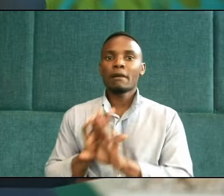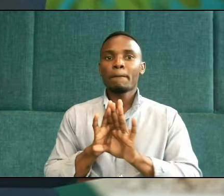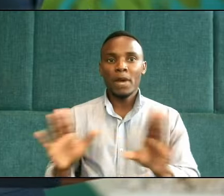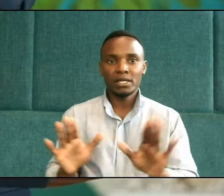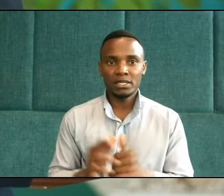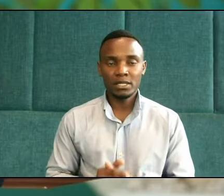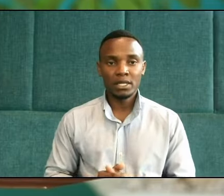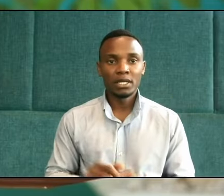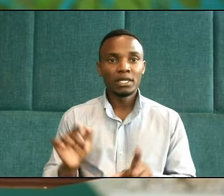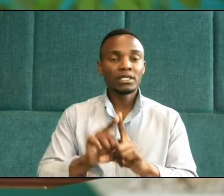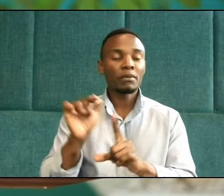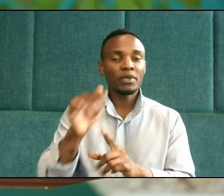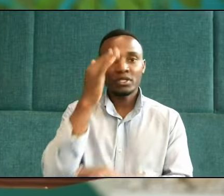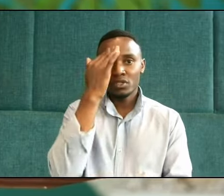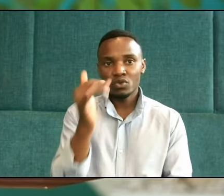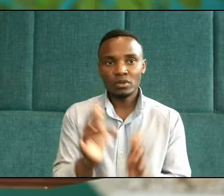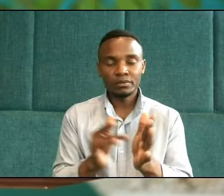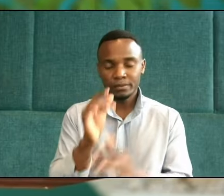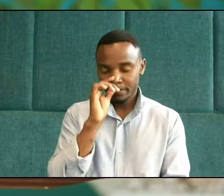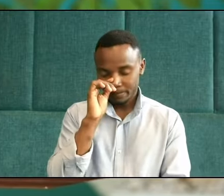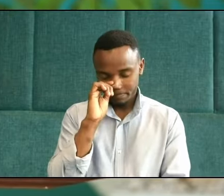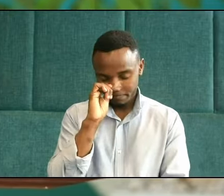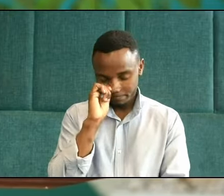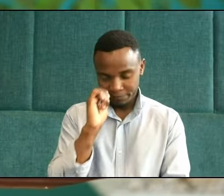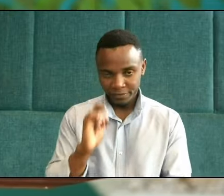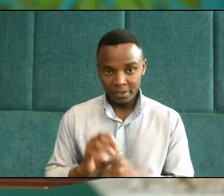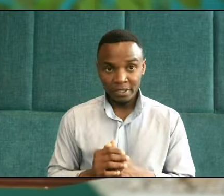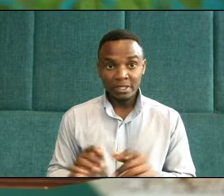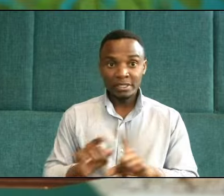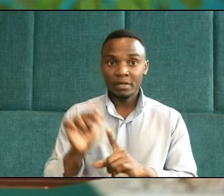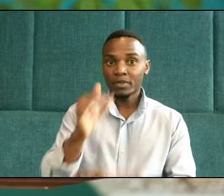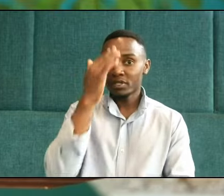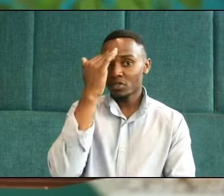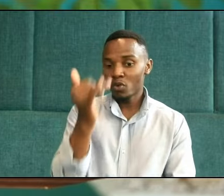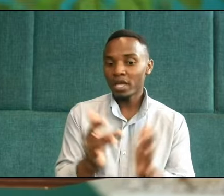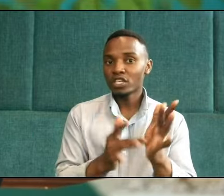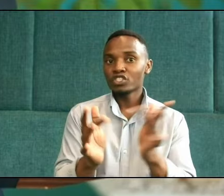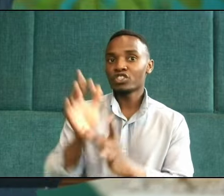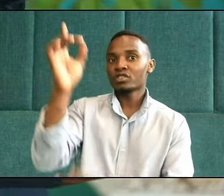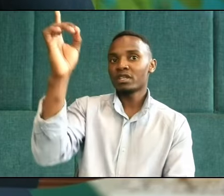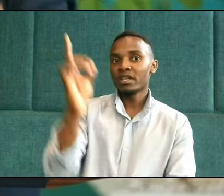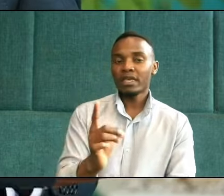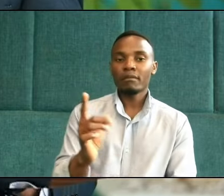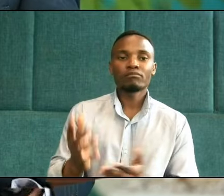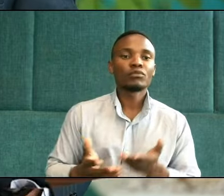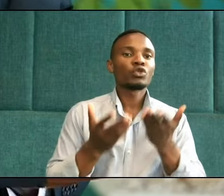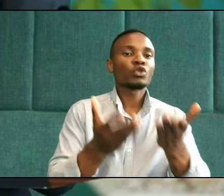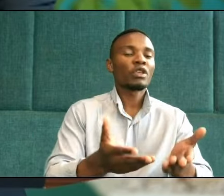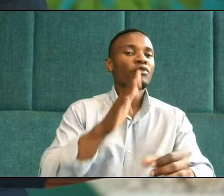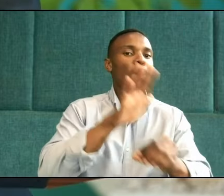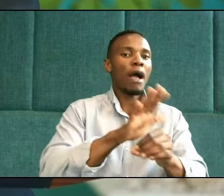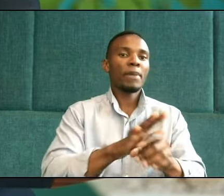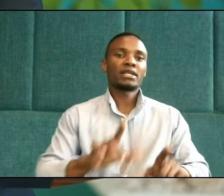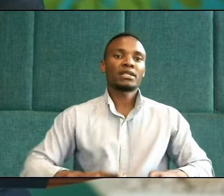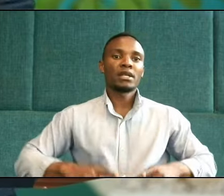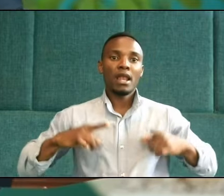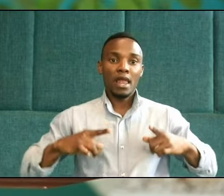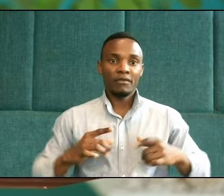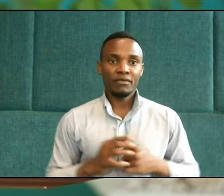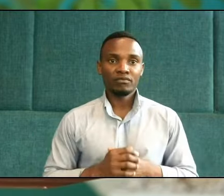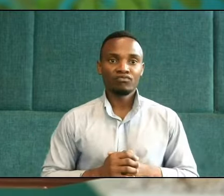he came to give us abundant what? Abundant life, much more. And